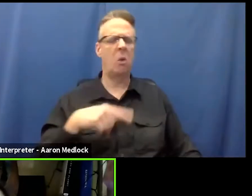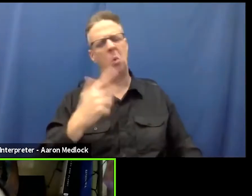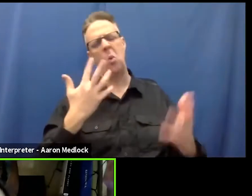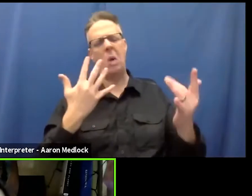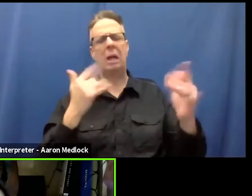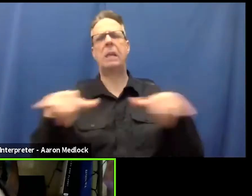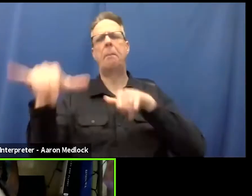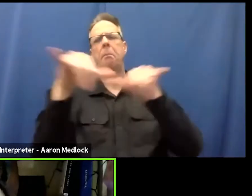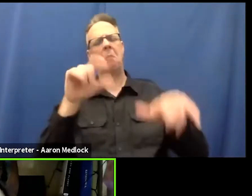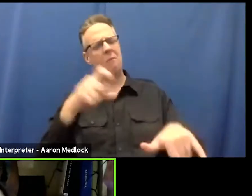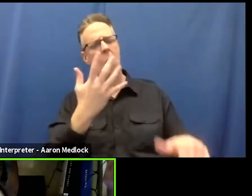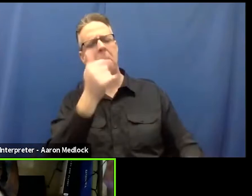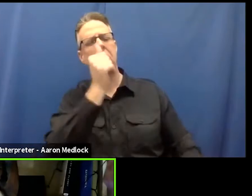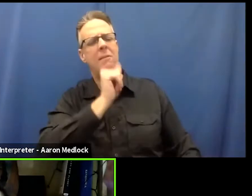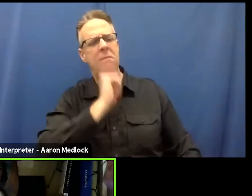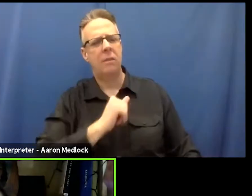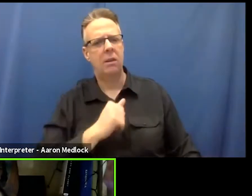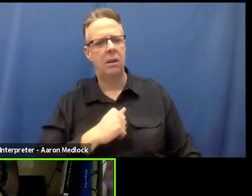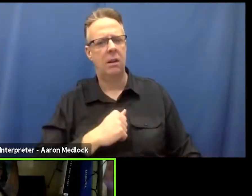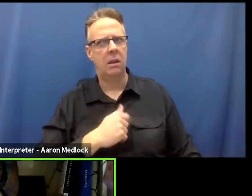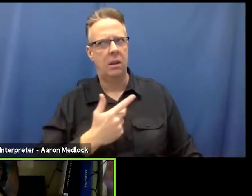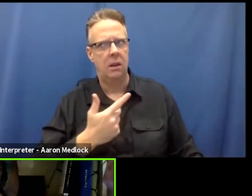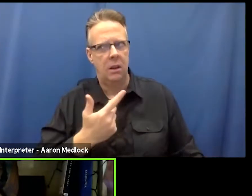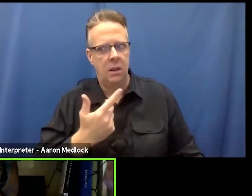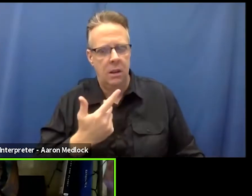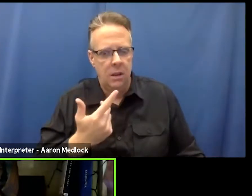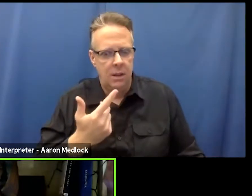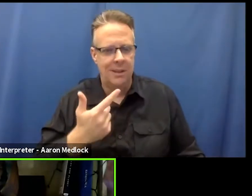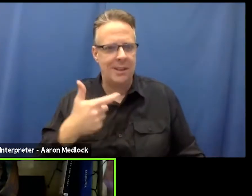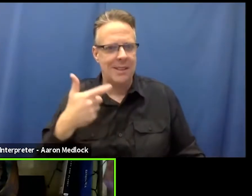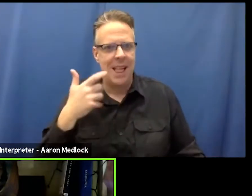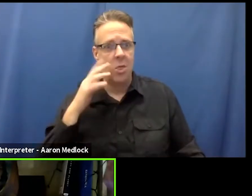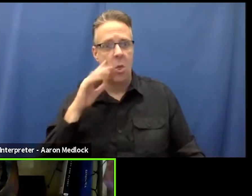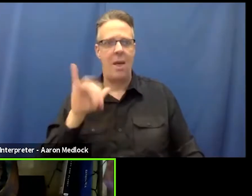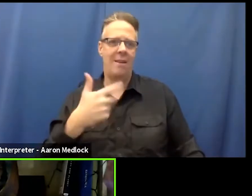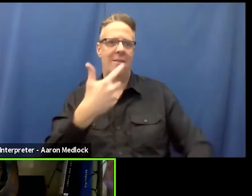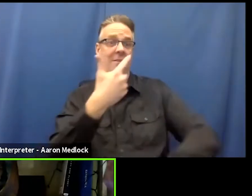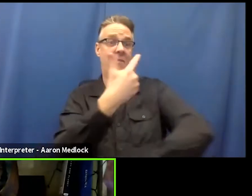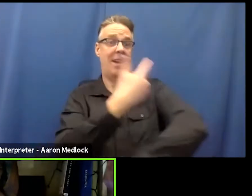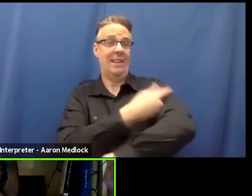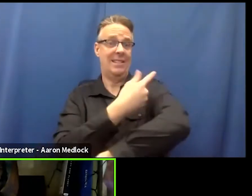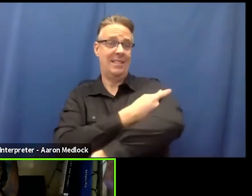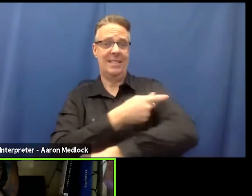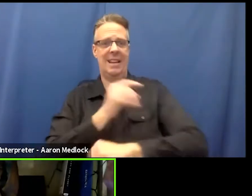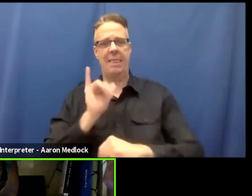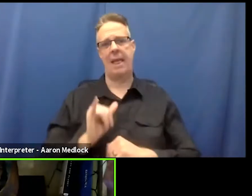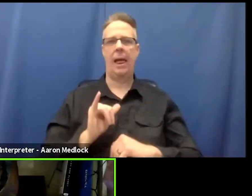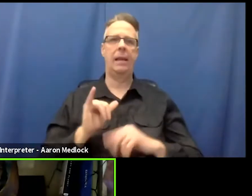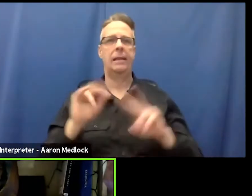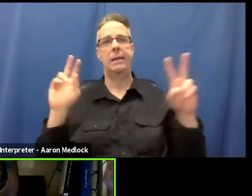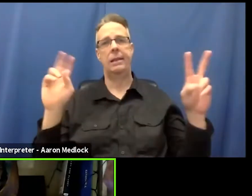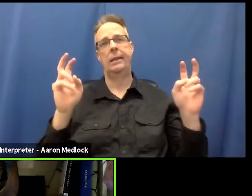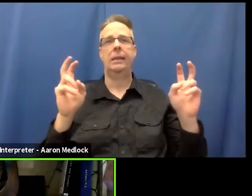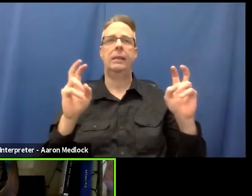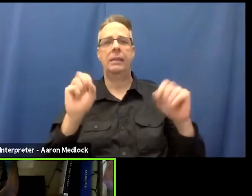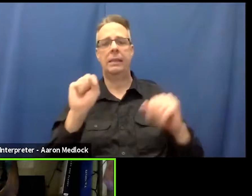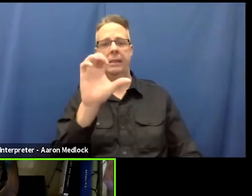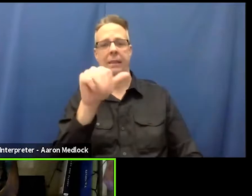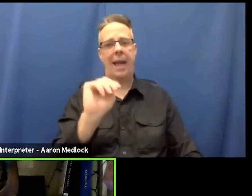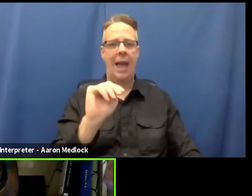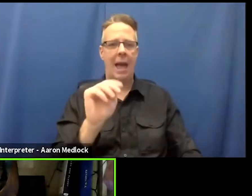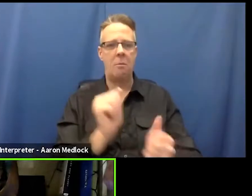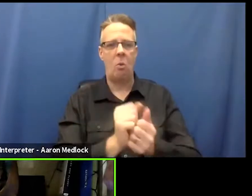like everybody else. And people, vaccines are apparently the latest kind of scam that disabled people are